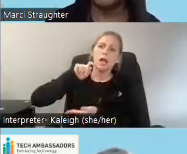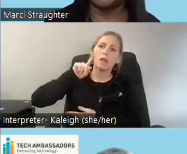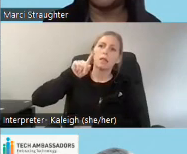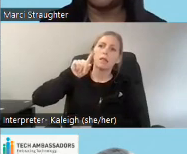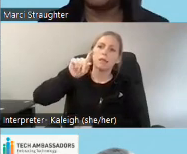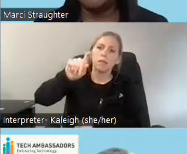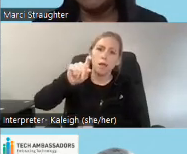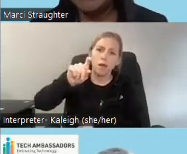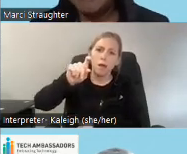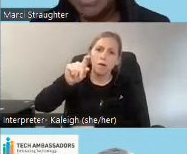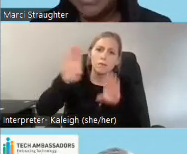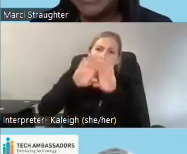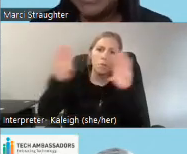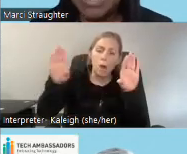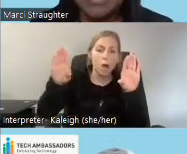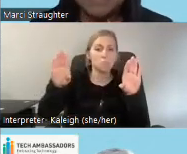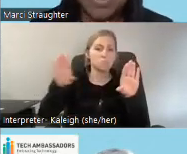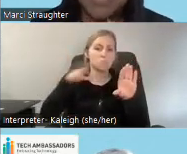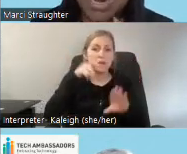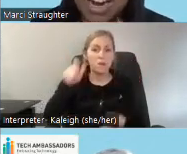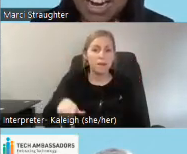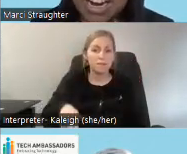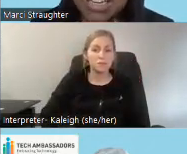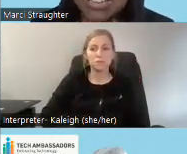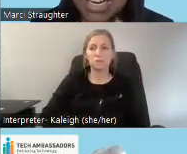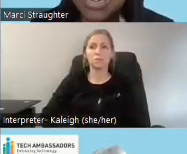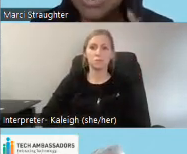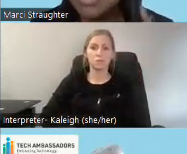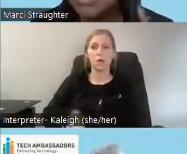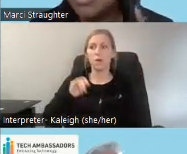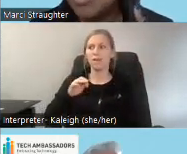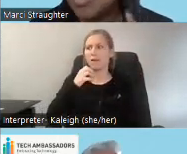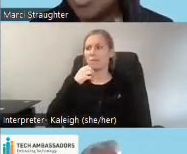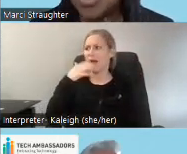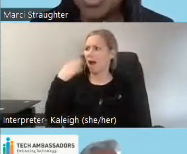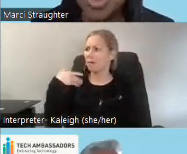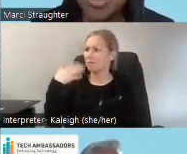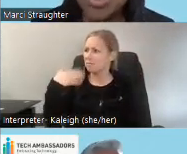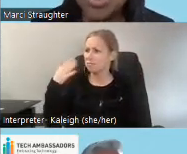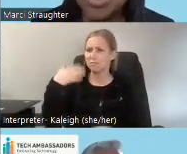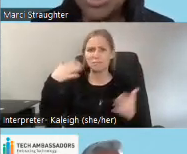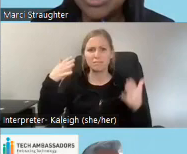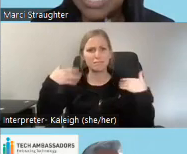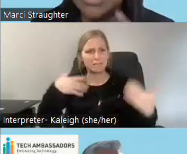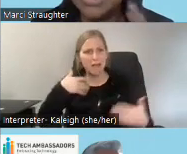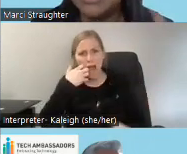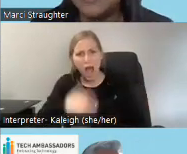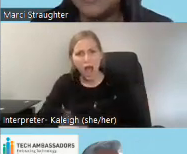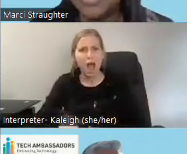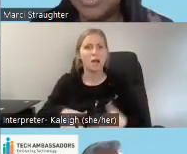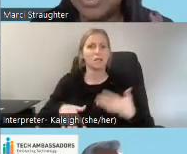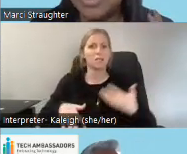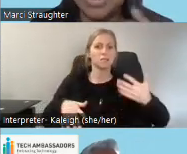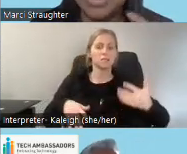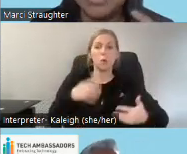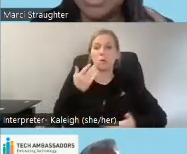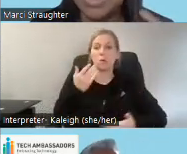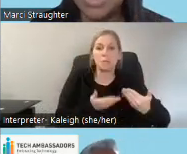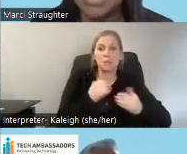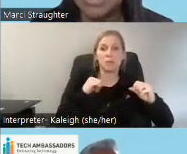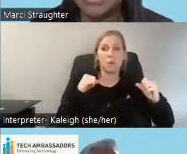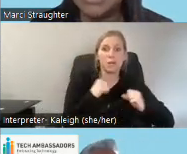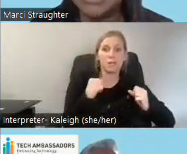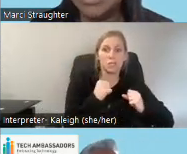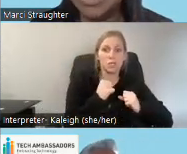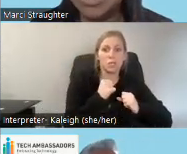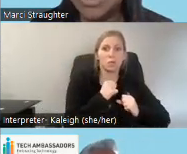I can make it like if I'm hot, like, or cold, like in the winter when I want it